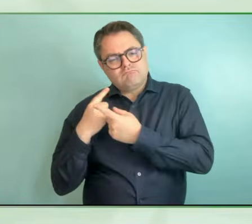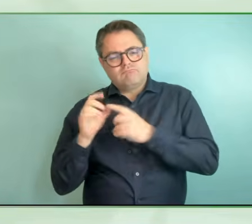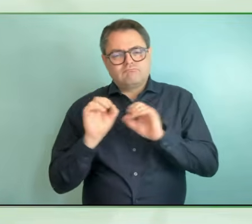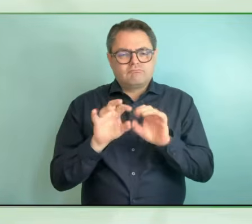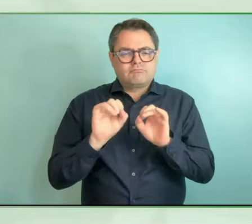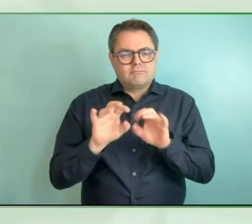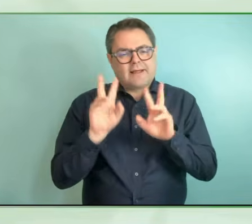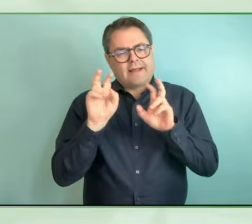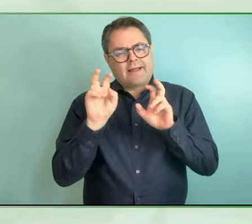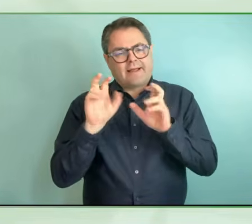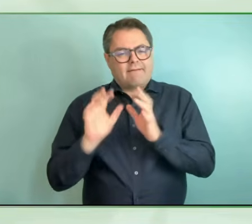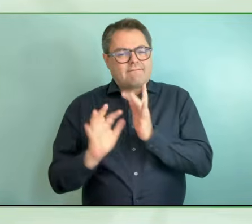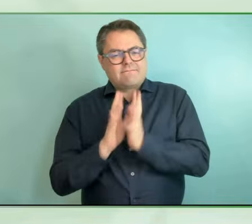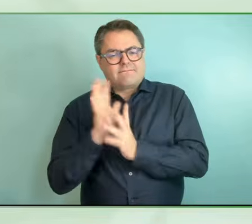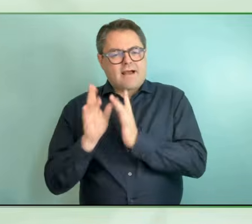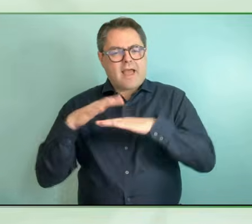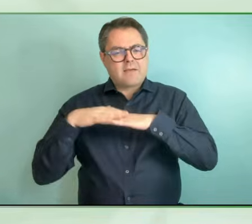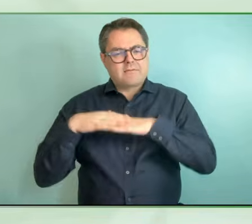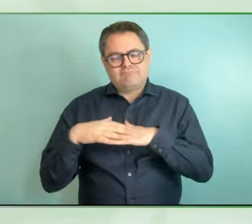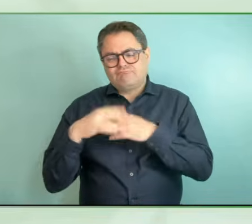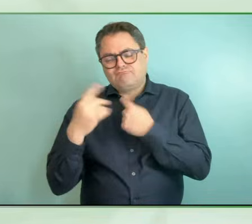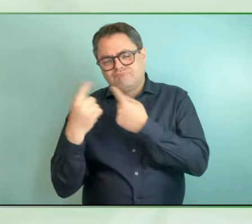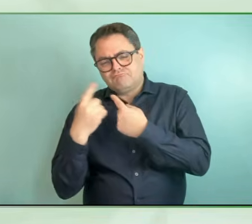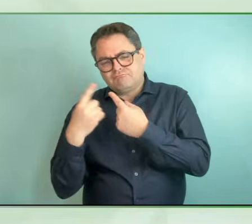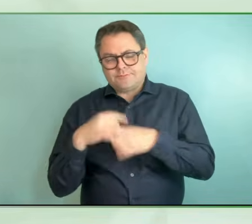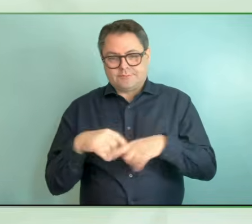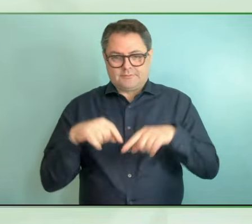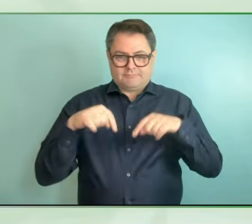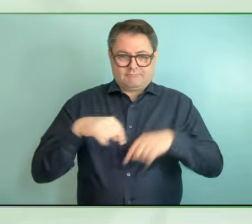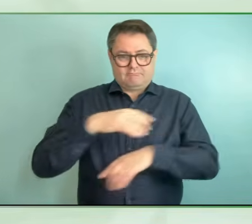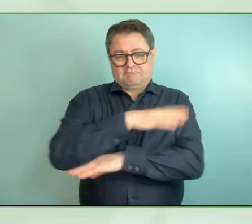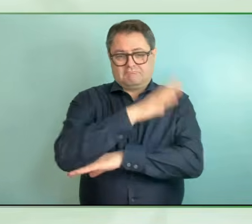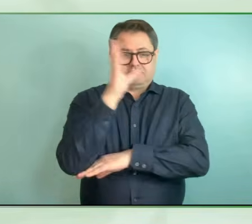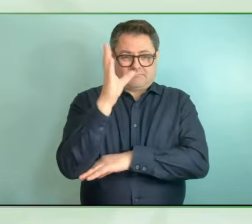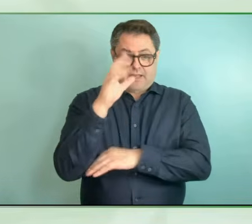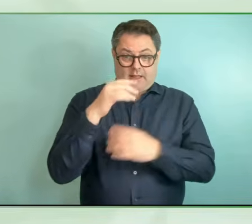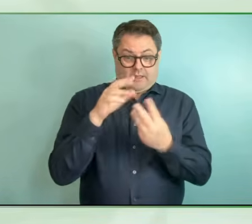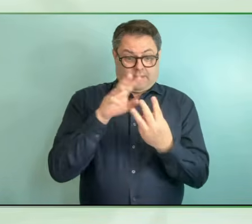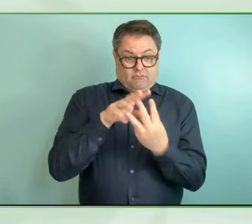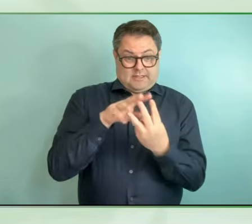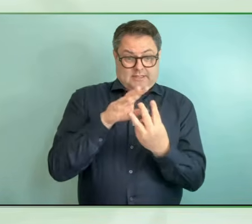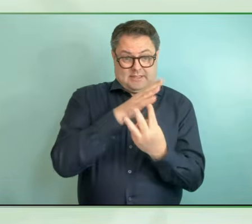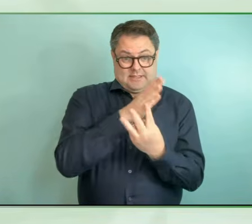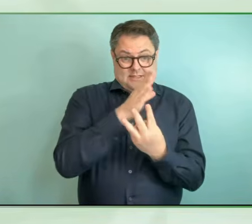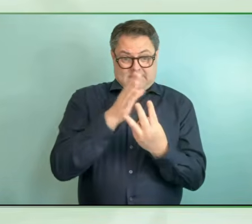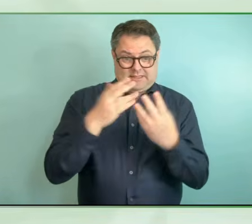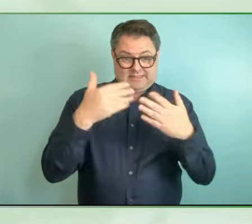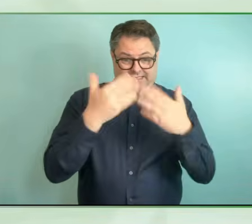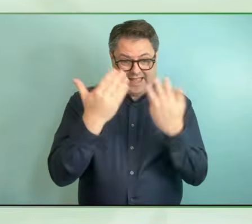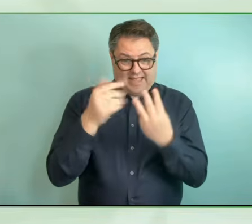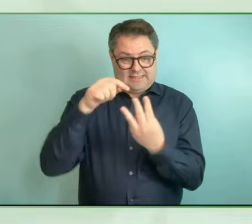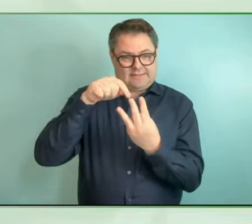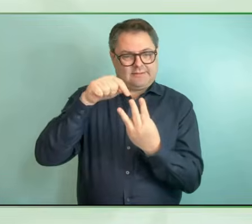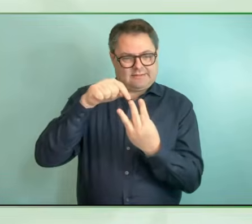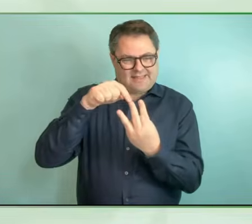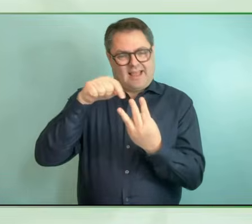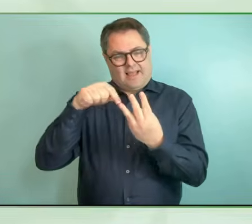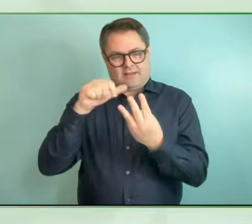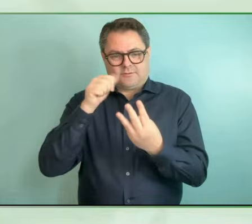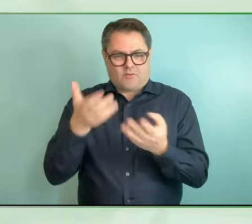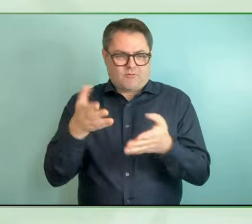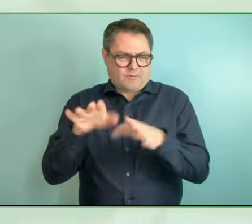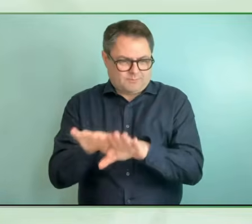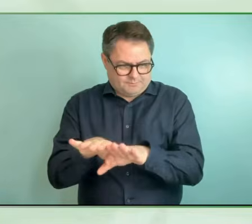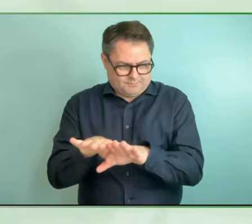the middle day. We will close tomorrow, a 3-day conference. And it's my great pleasure to welcome Luise